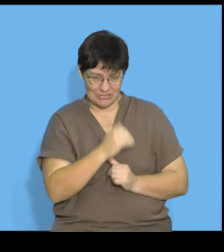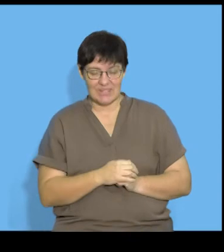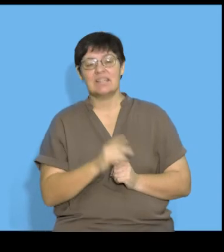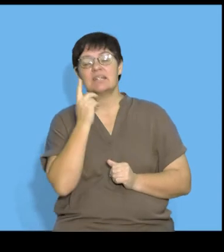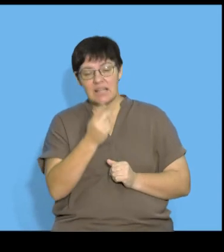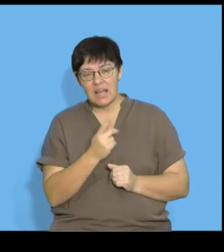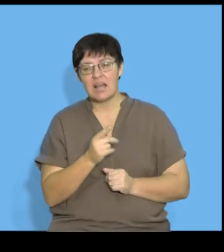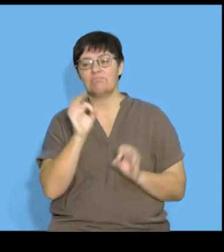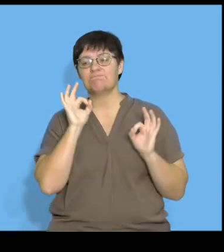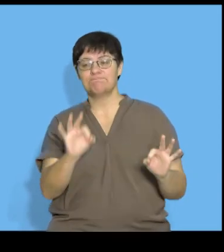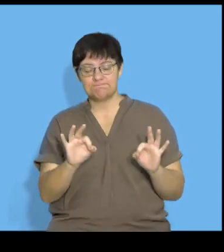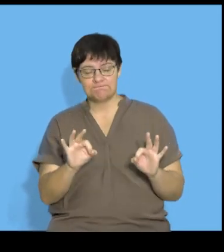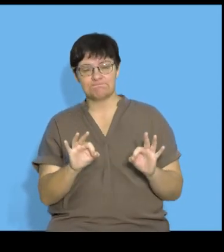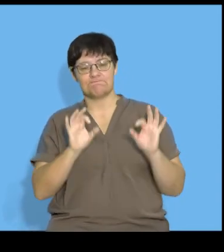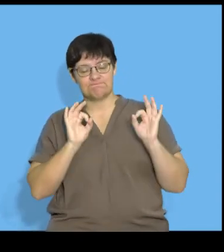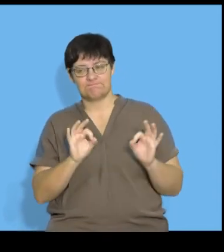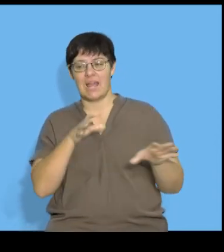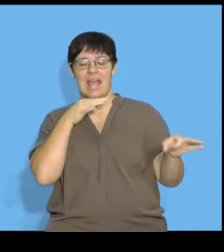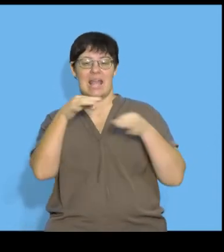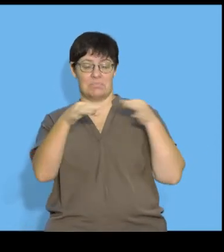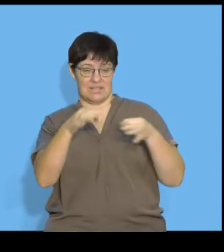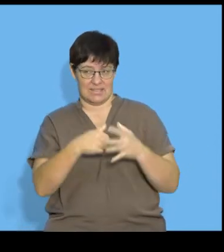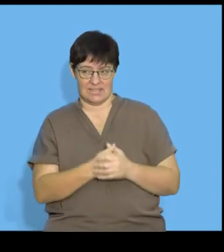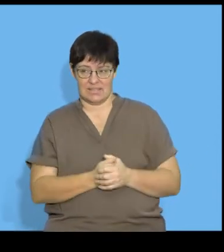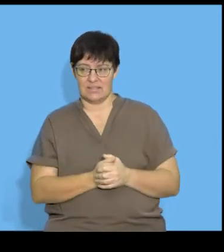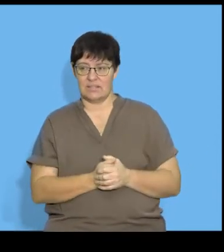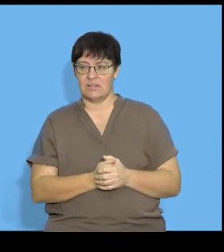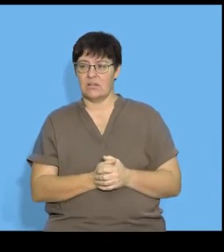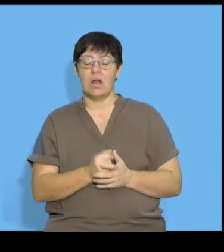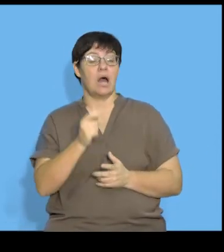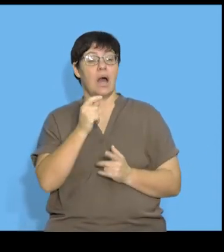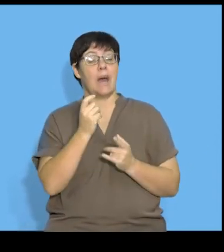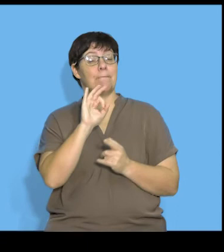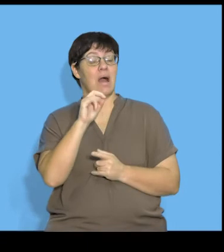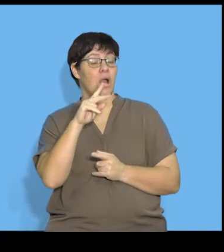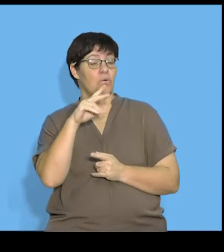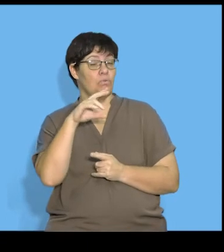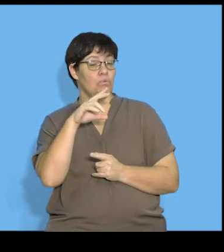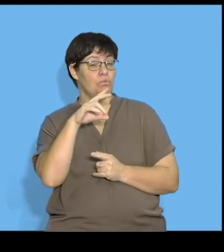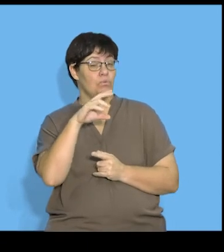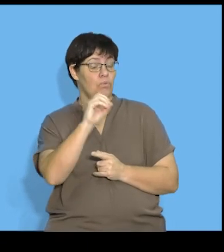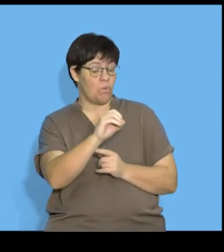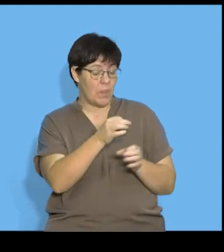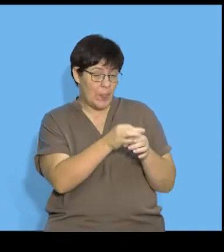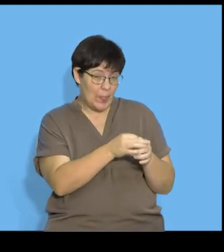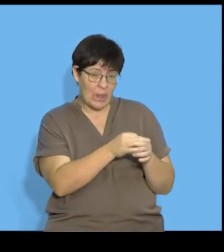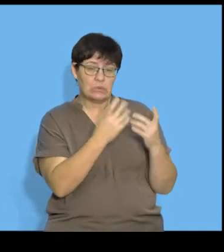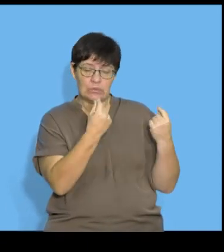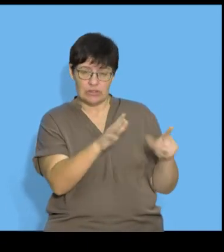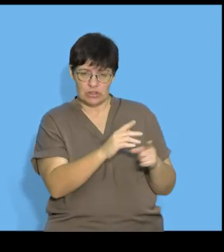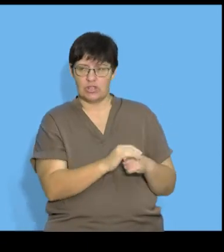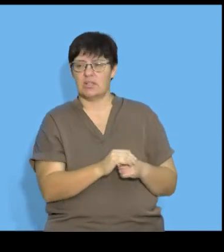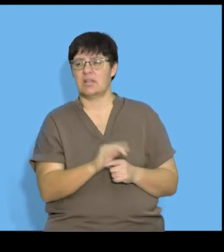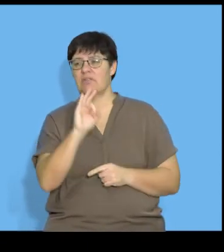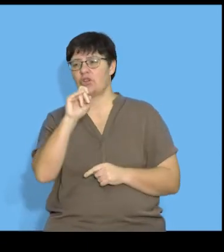statement correctly describes, now have a look, we've done all the microorganisms, fungi and